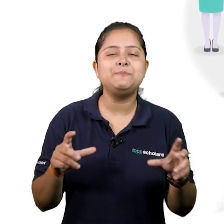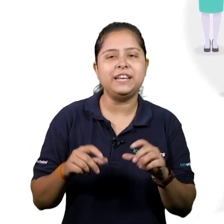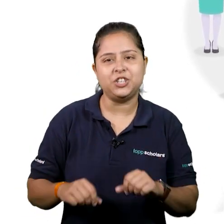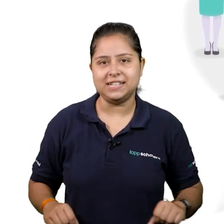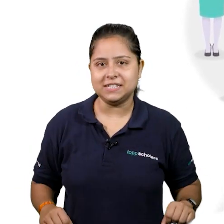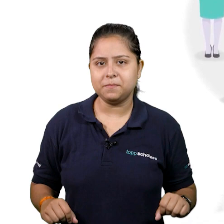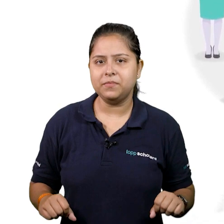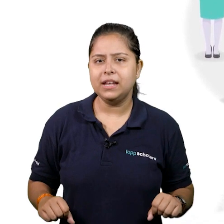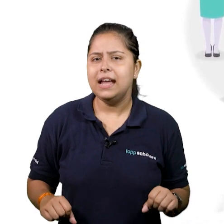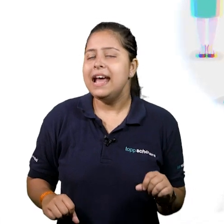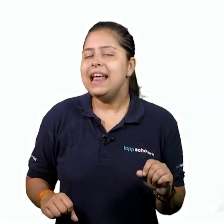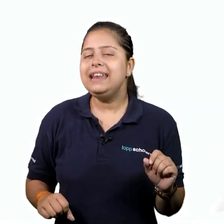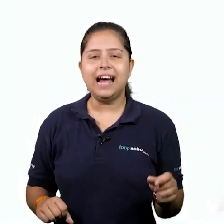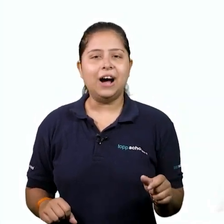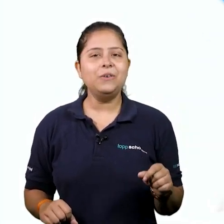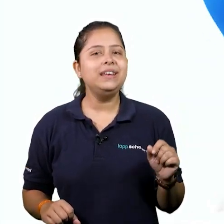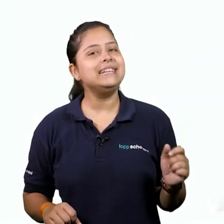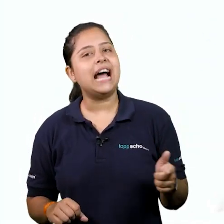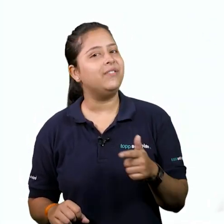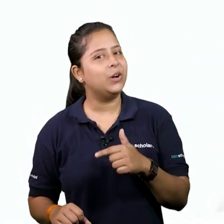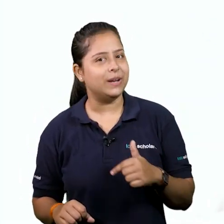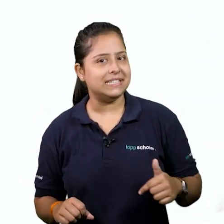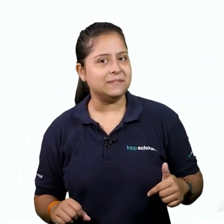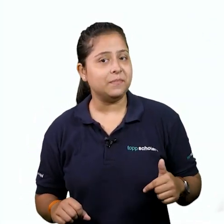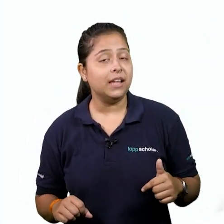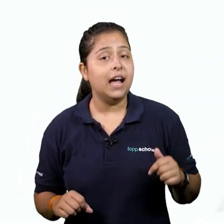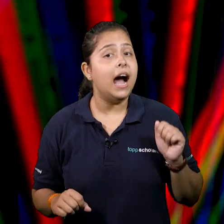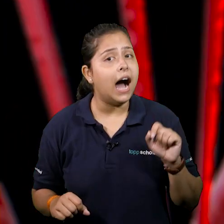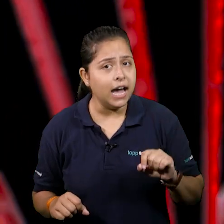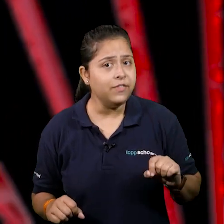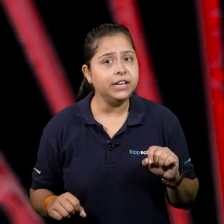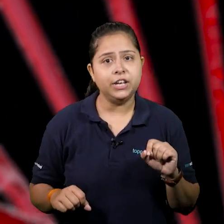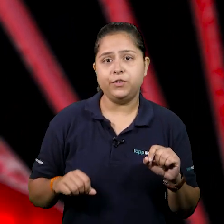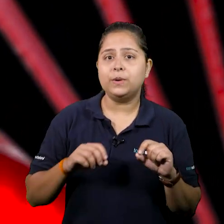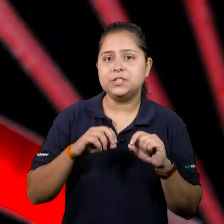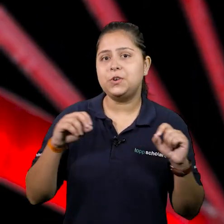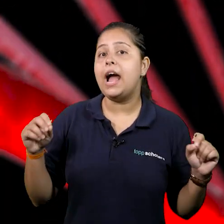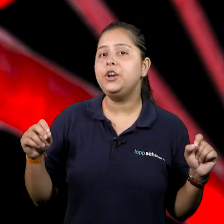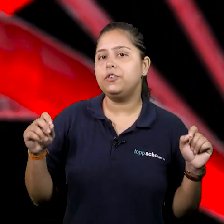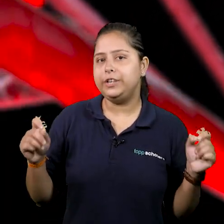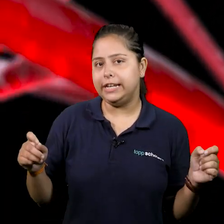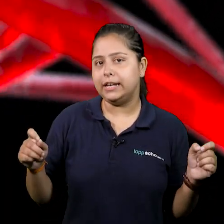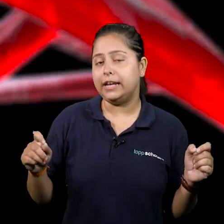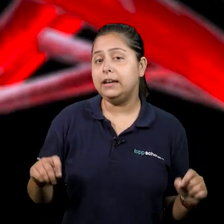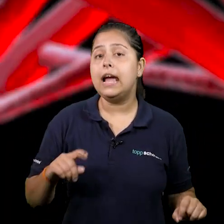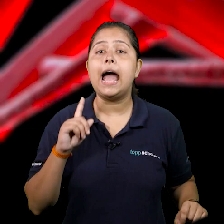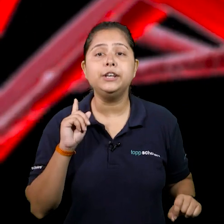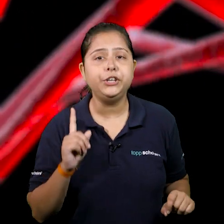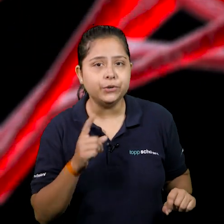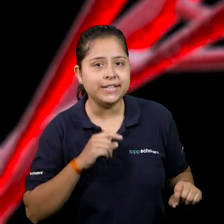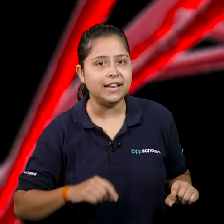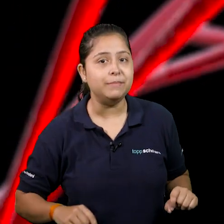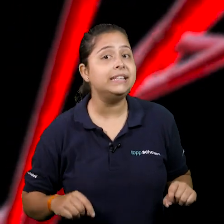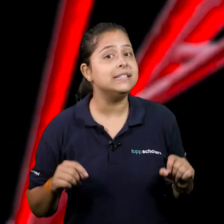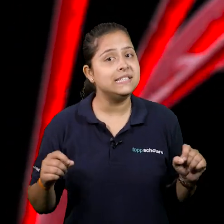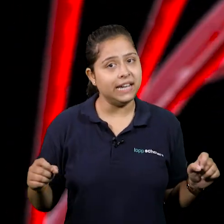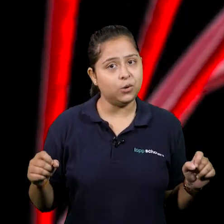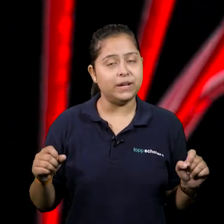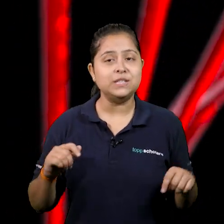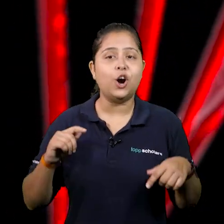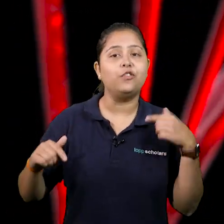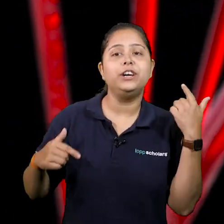our species. Now, let's have a quiz. I will give you a strand of DNA and you tell me